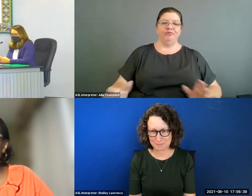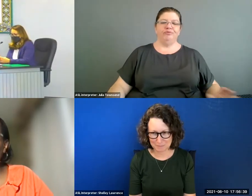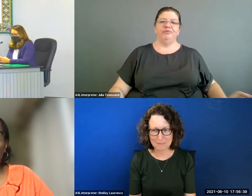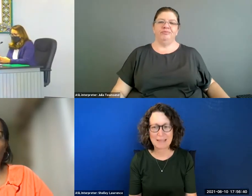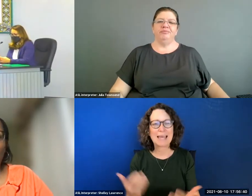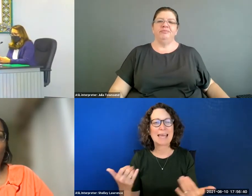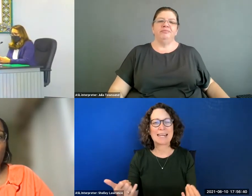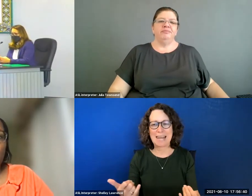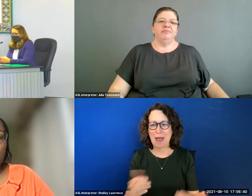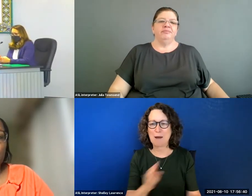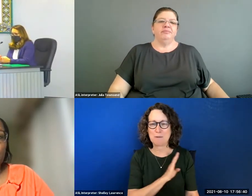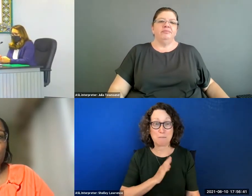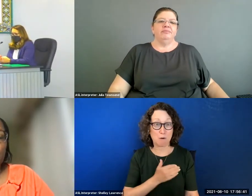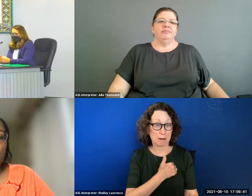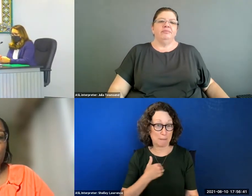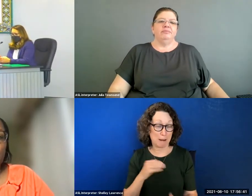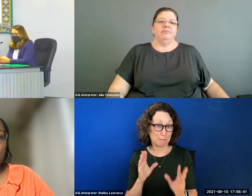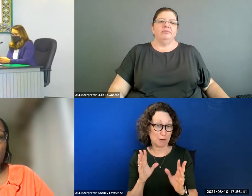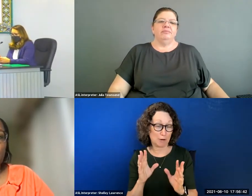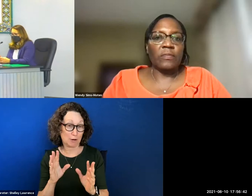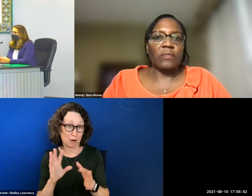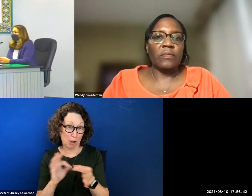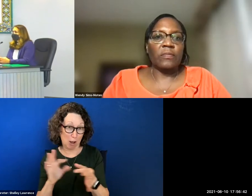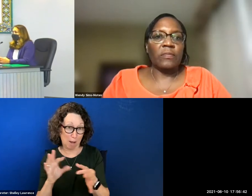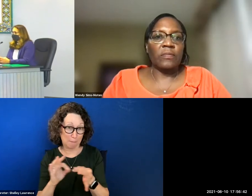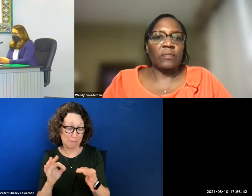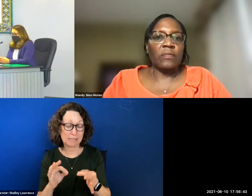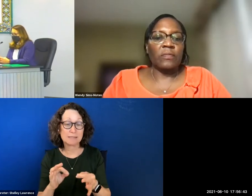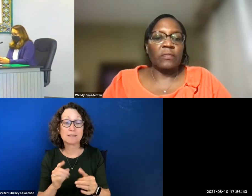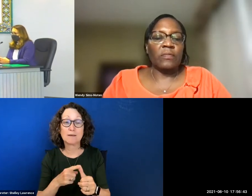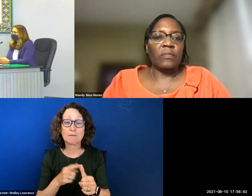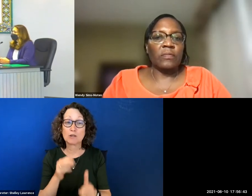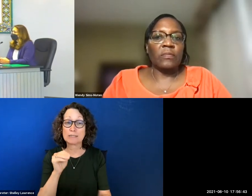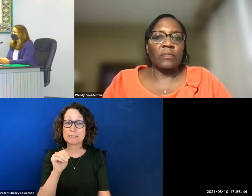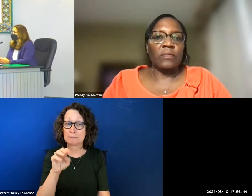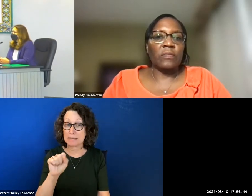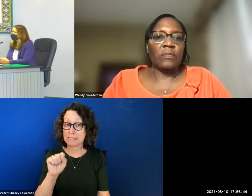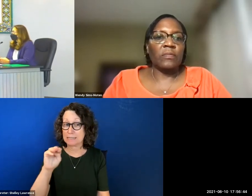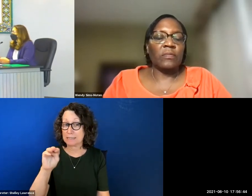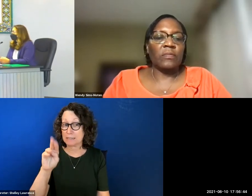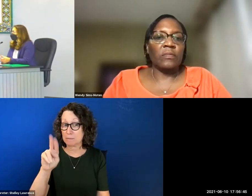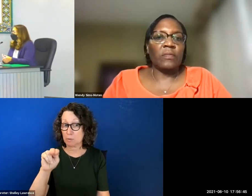member comments and correspondence. I'll begin with Ms. Munoz.